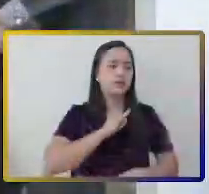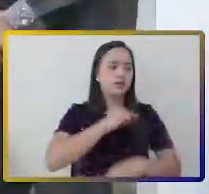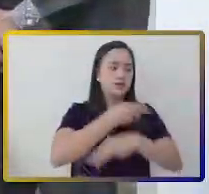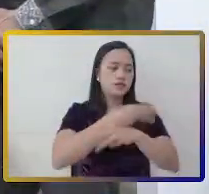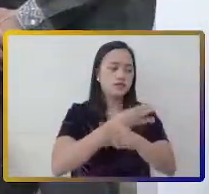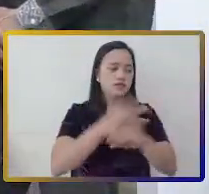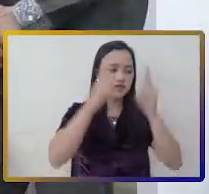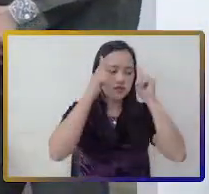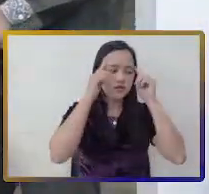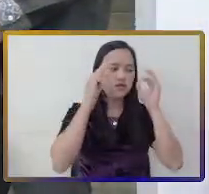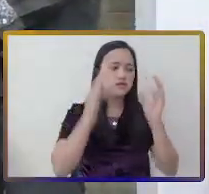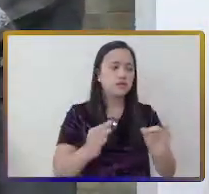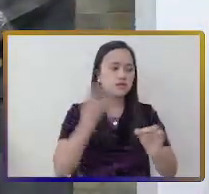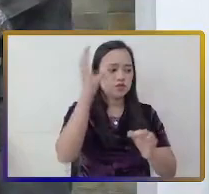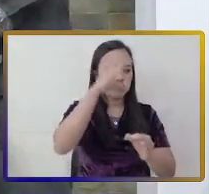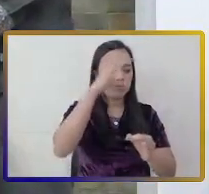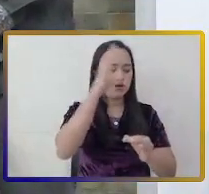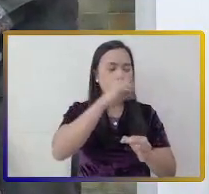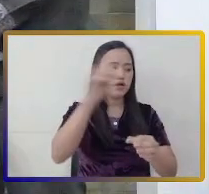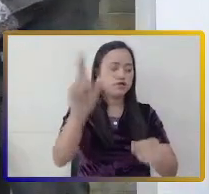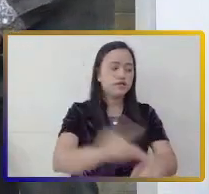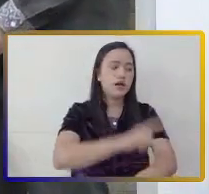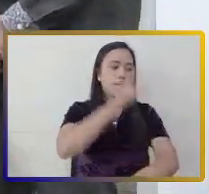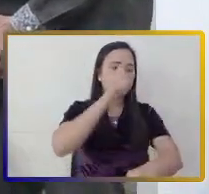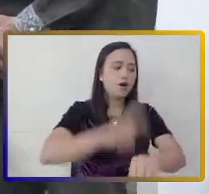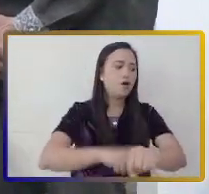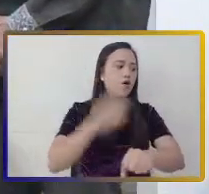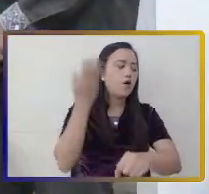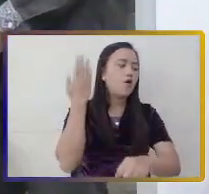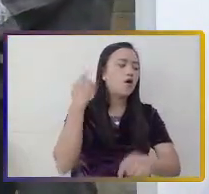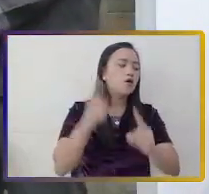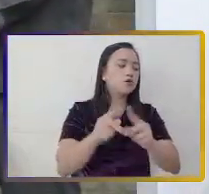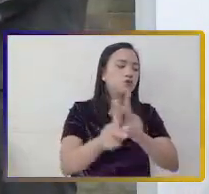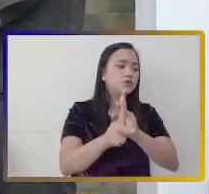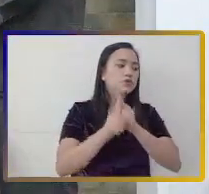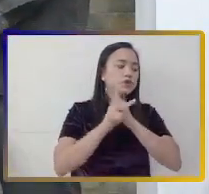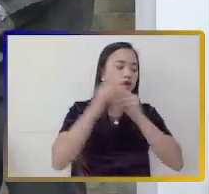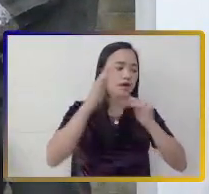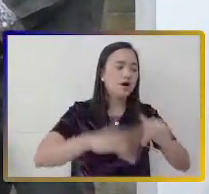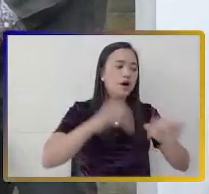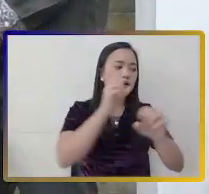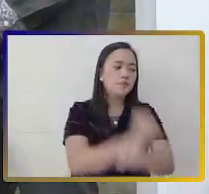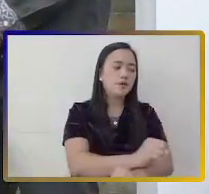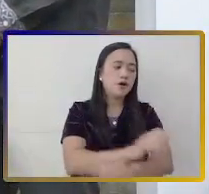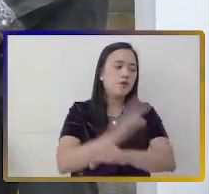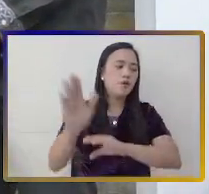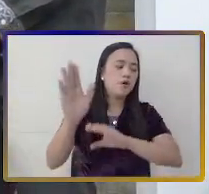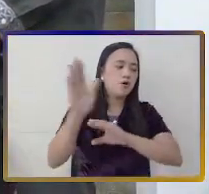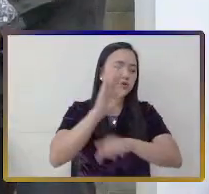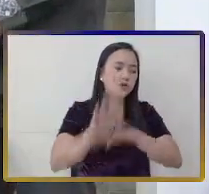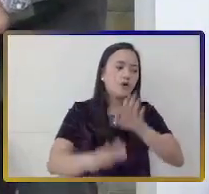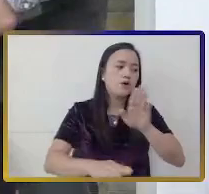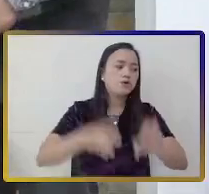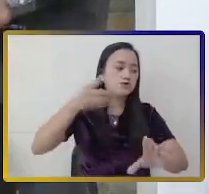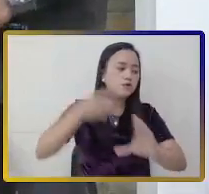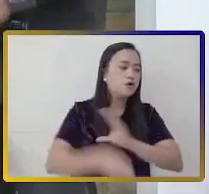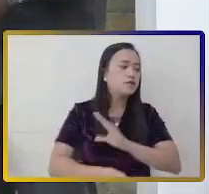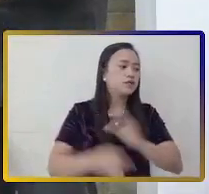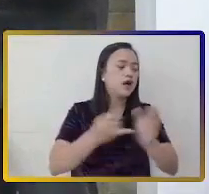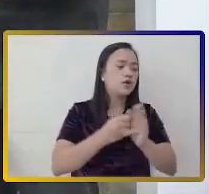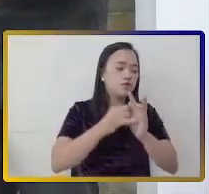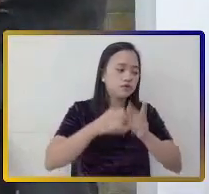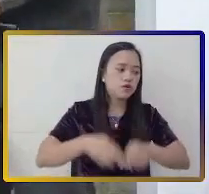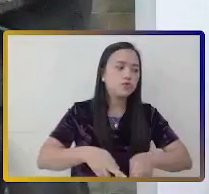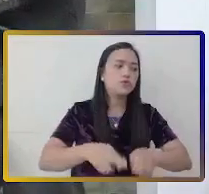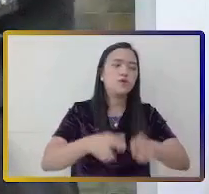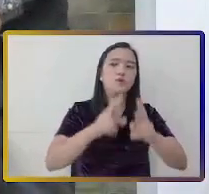made up my mind such a long time ago to take up my cross and to walk